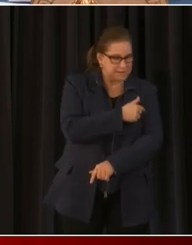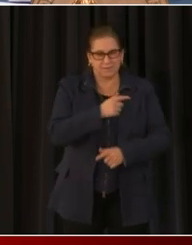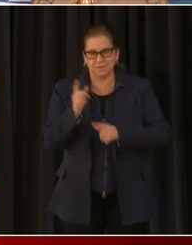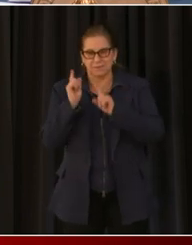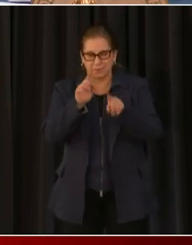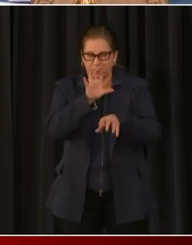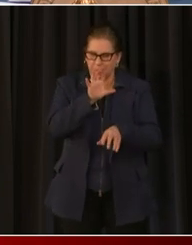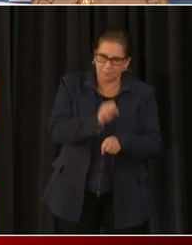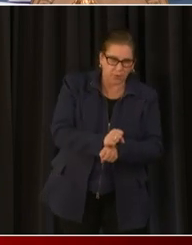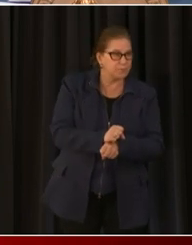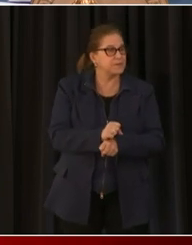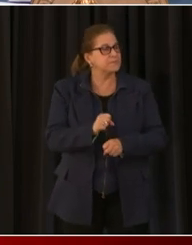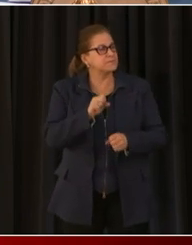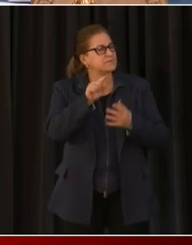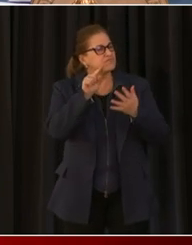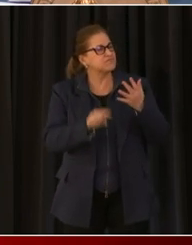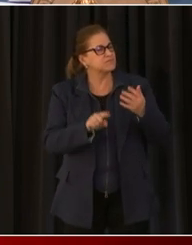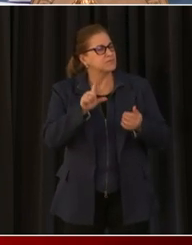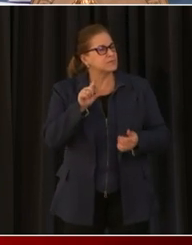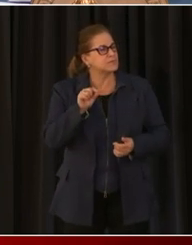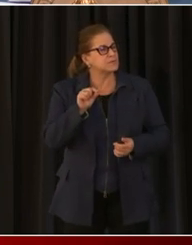20019, 20020,